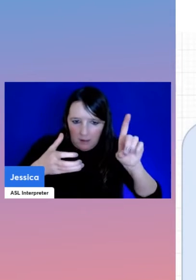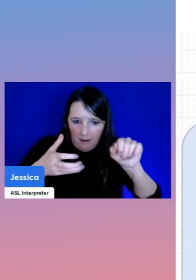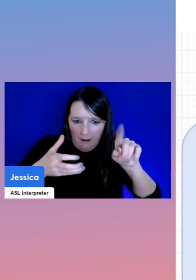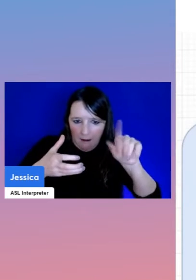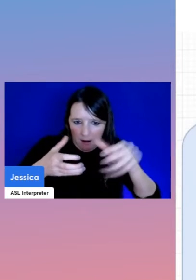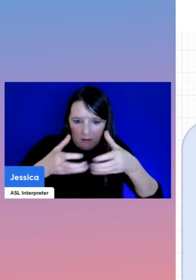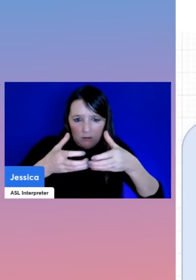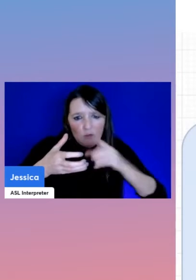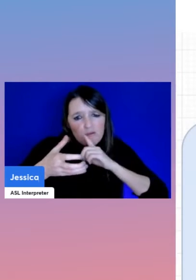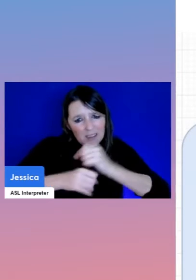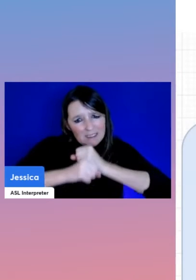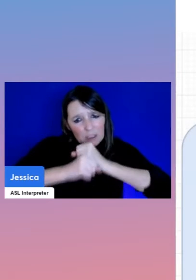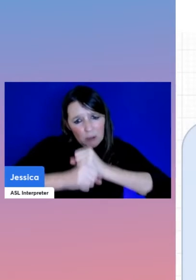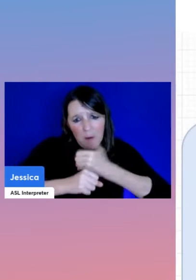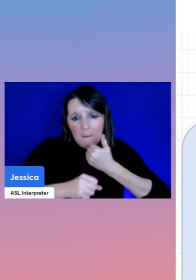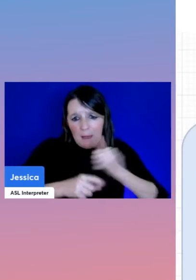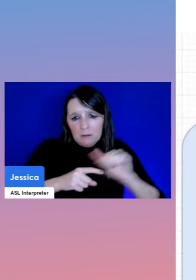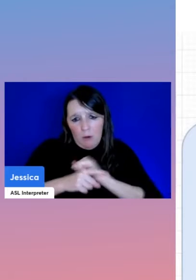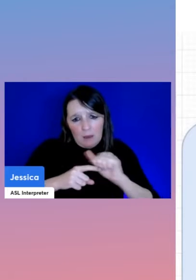security best practice.